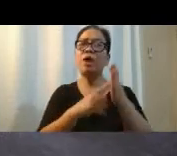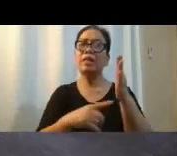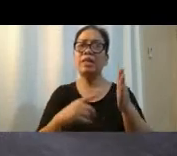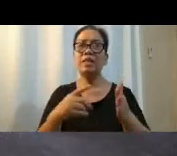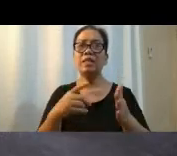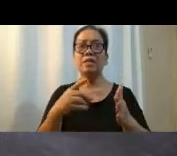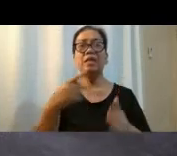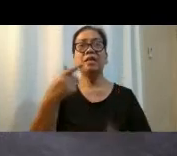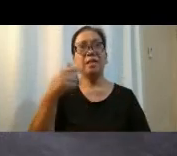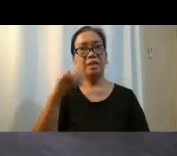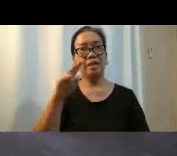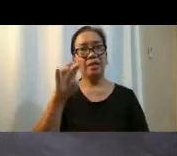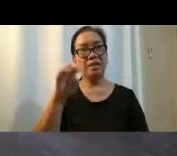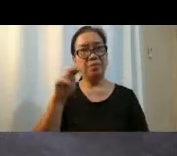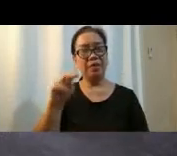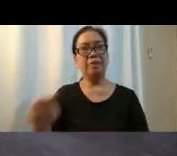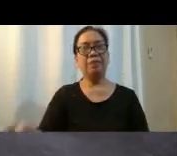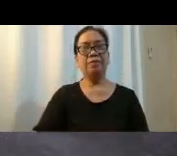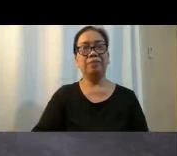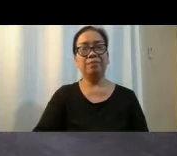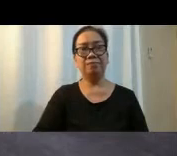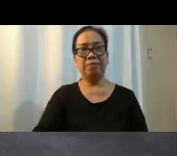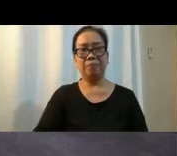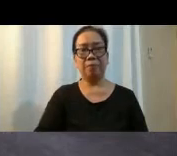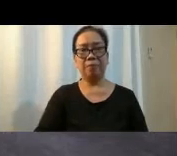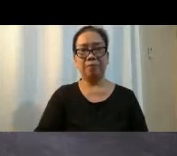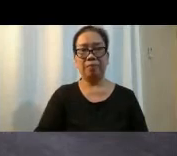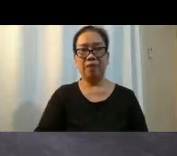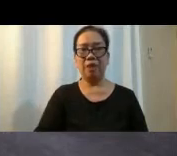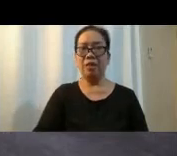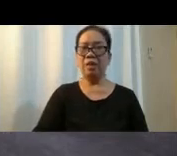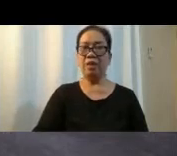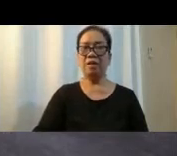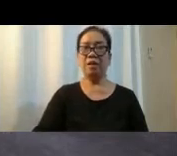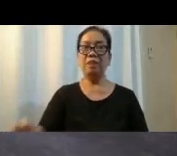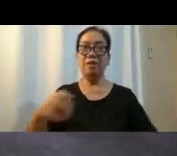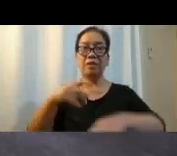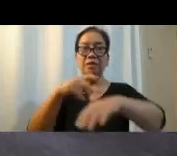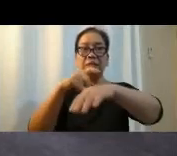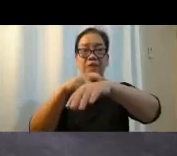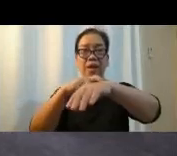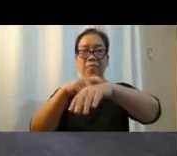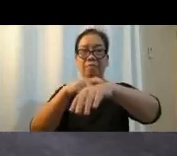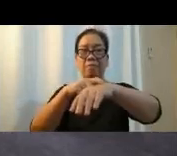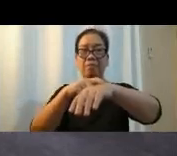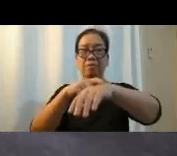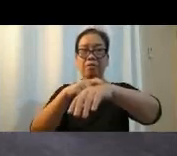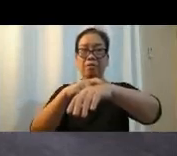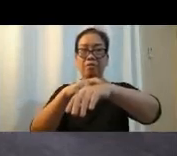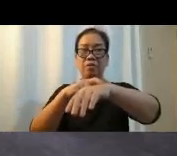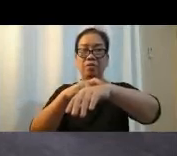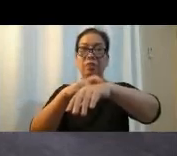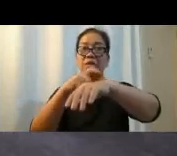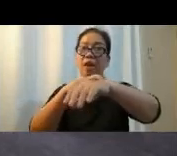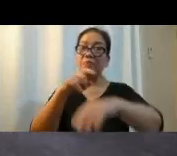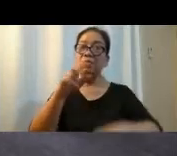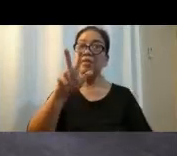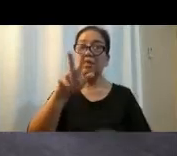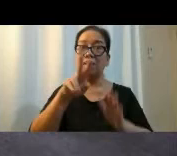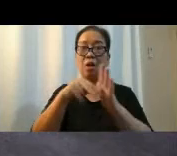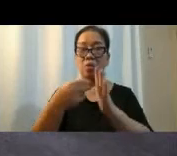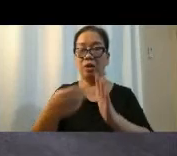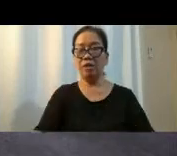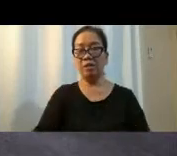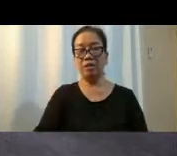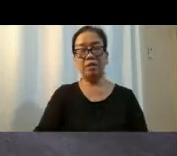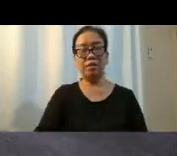find what is given. And here, the given is the time. Time is